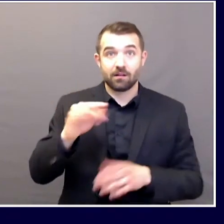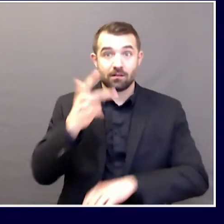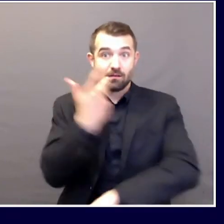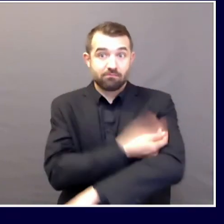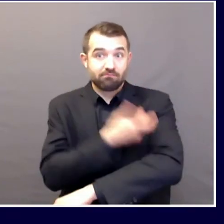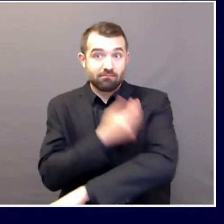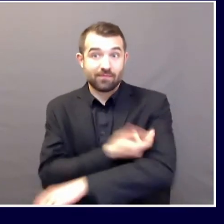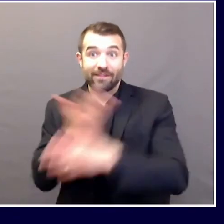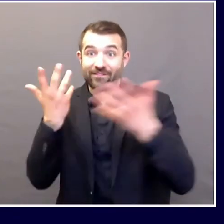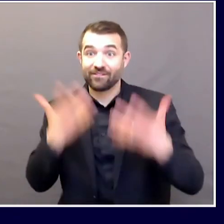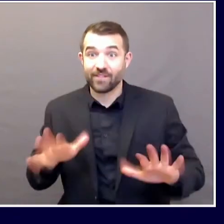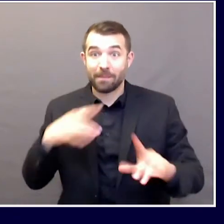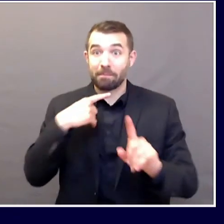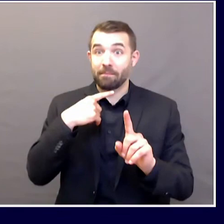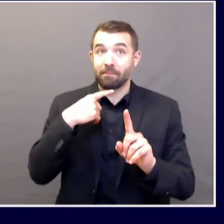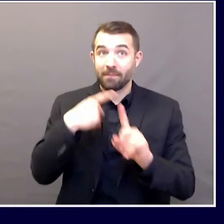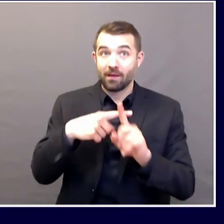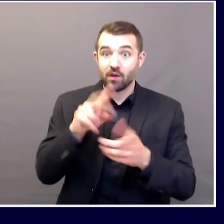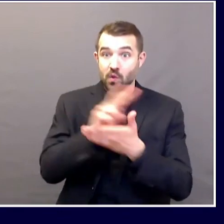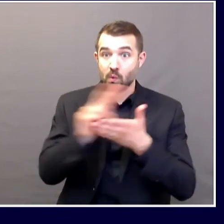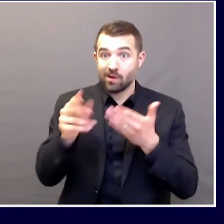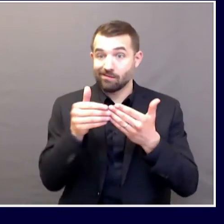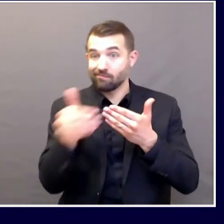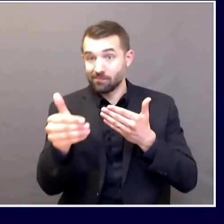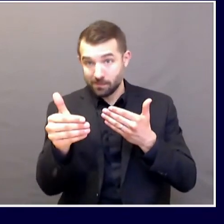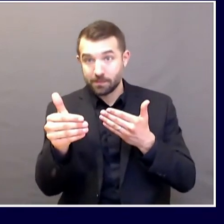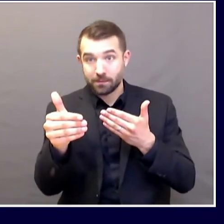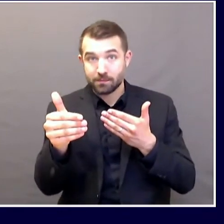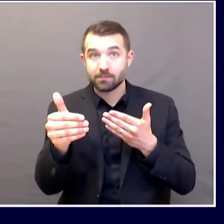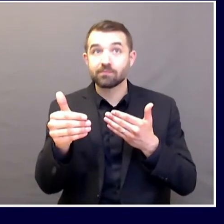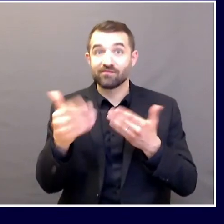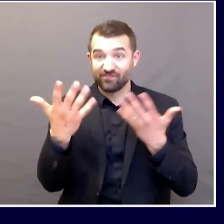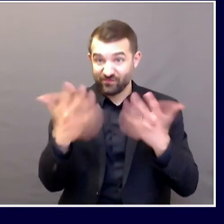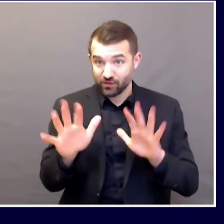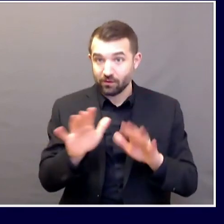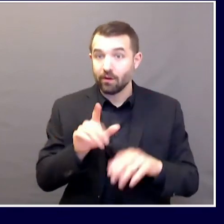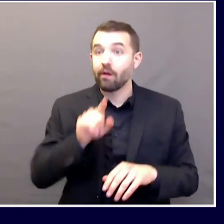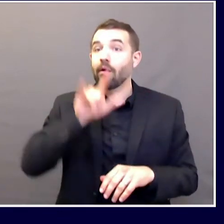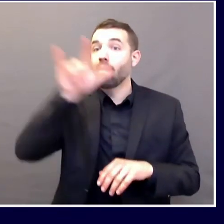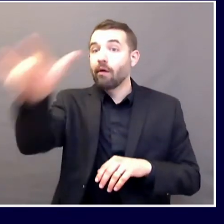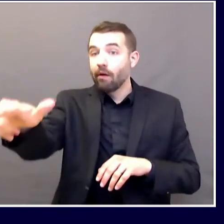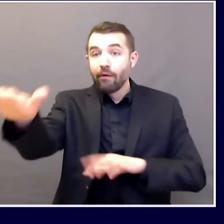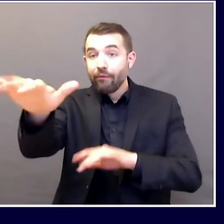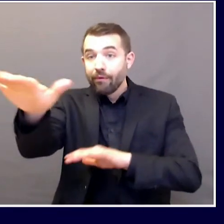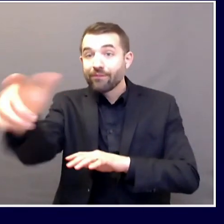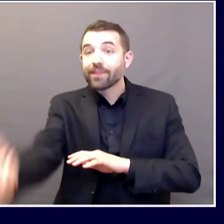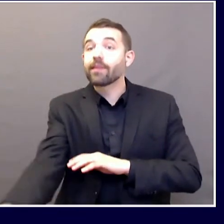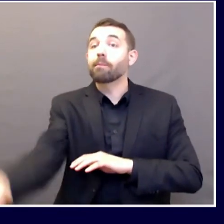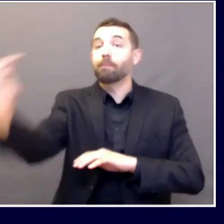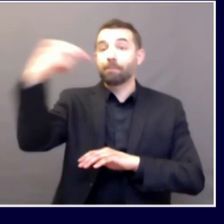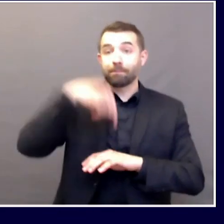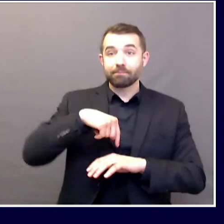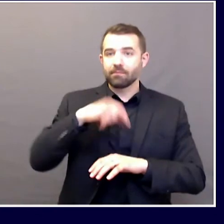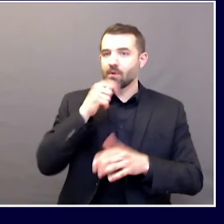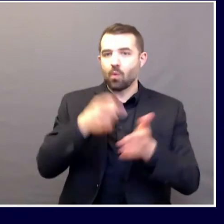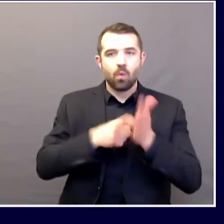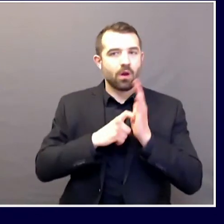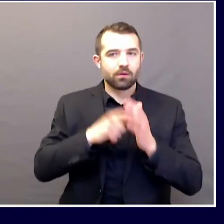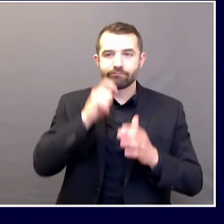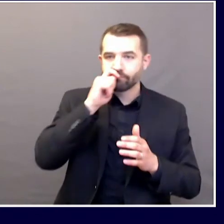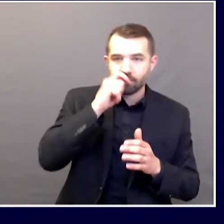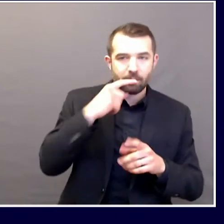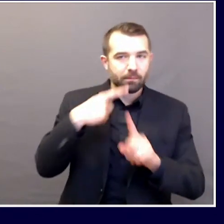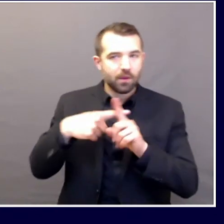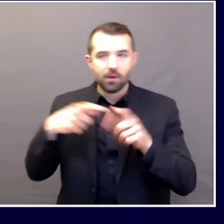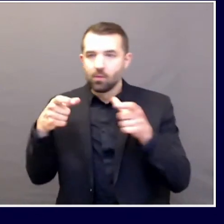vaccinated, when you come back to from that trip to Florida, you do not need to get yourself tested or quarantine at home for